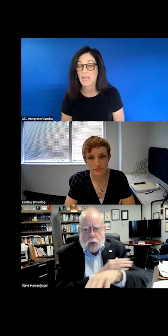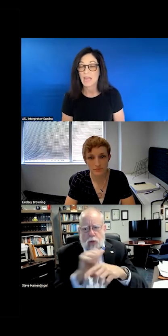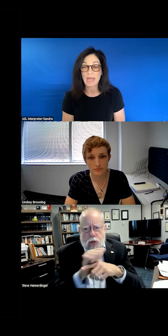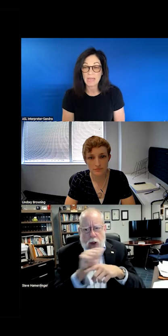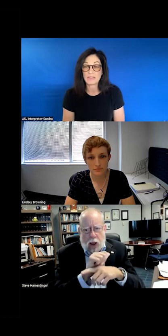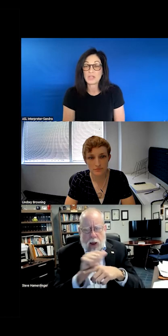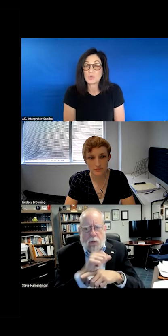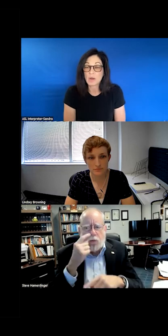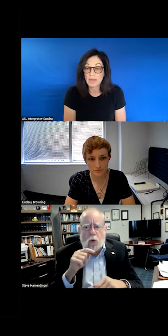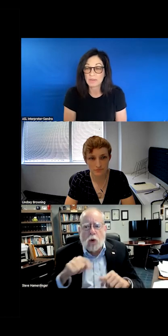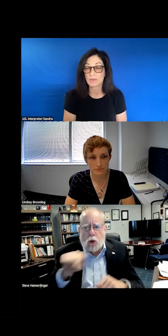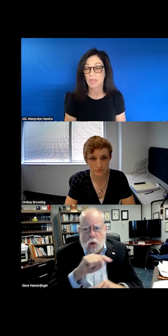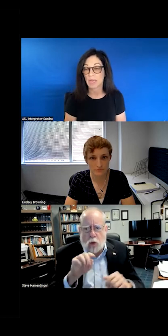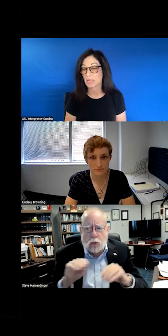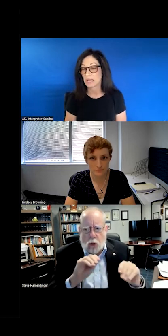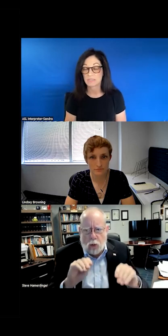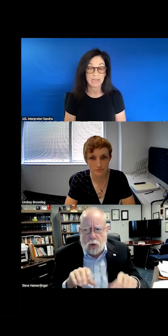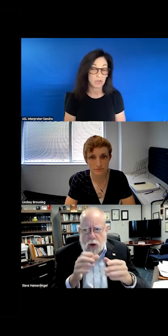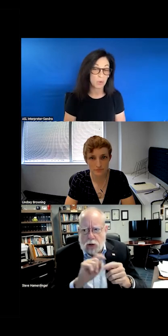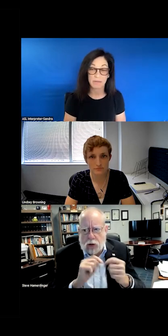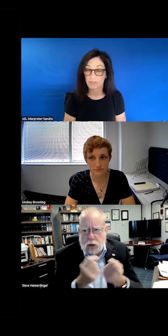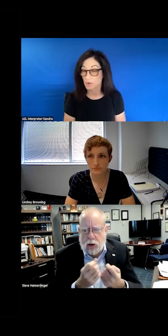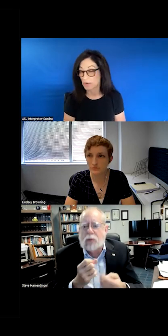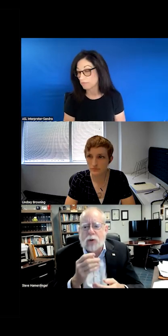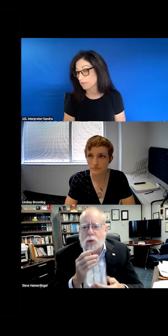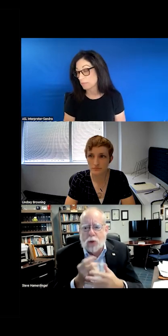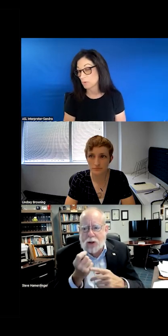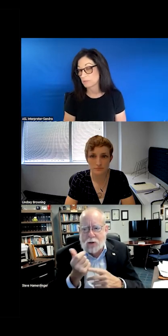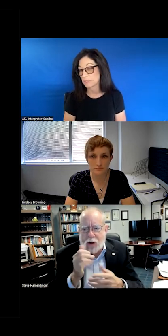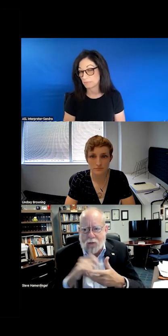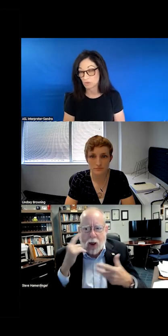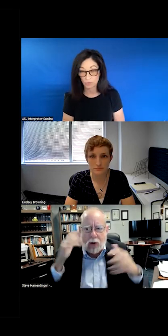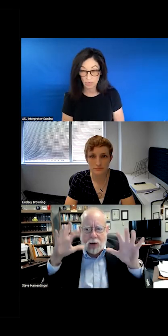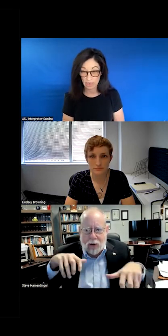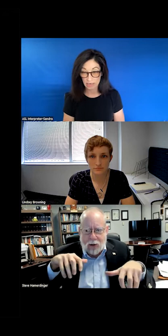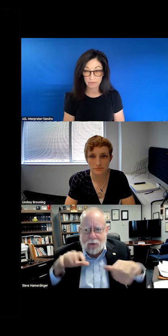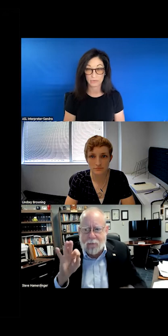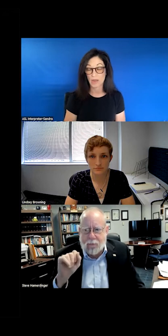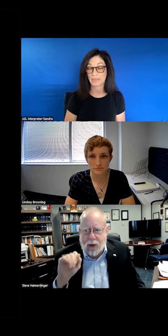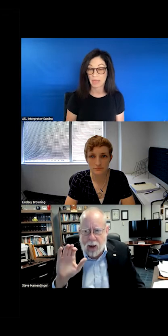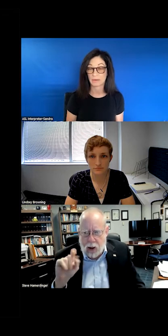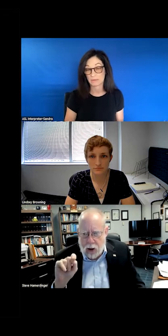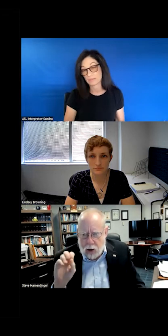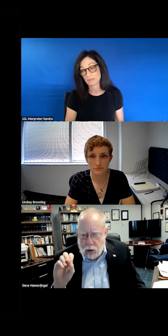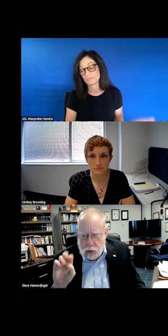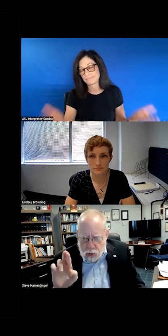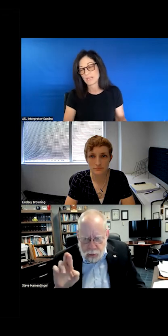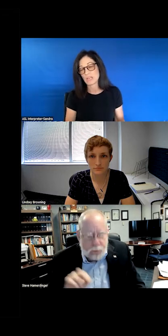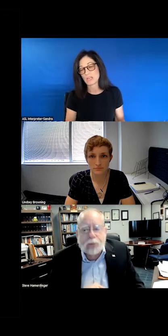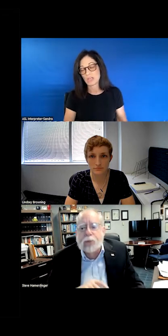deaf. And then you are that deer in the headlights. They don't have the training for that mobile team to find that,